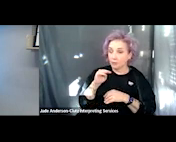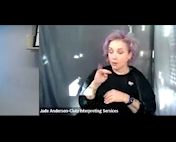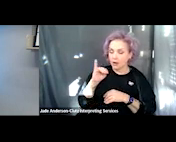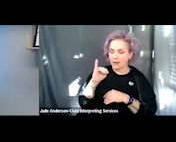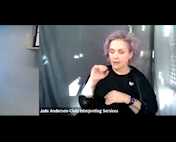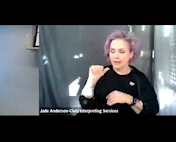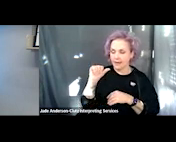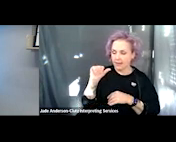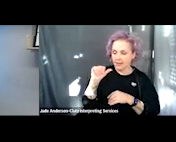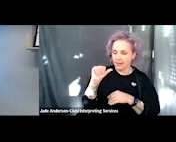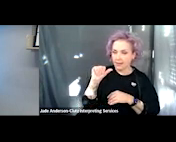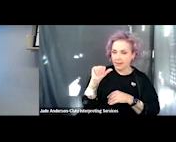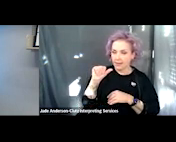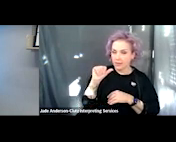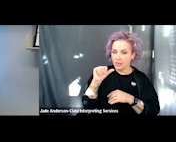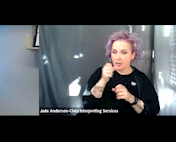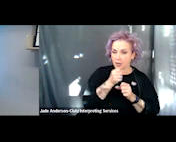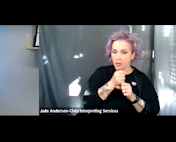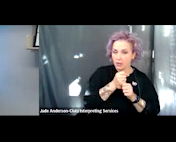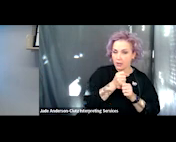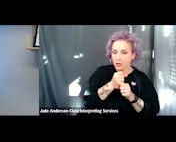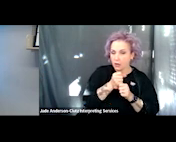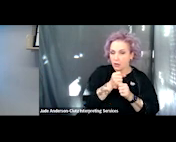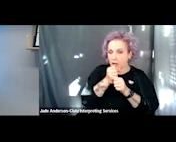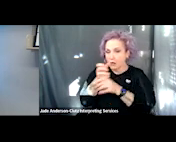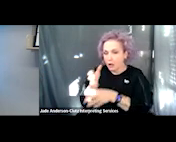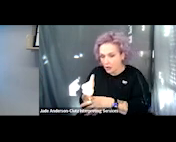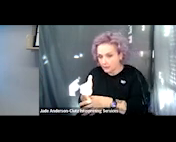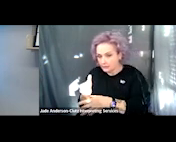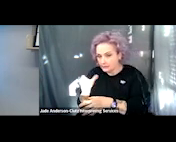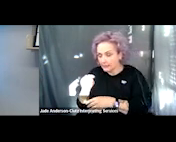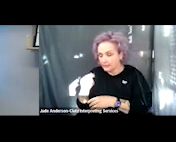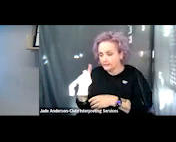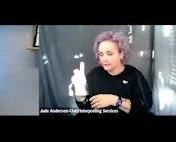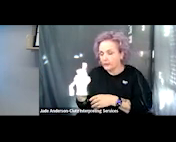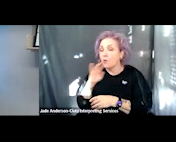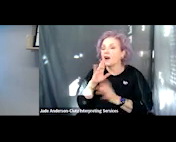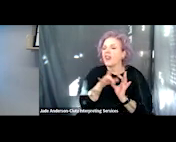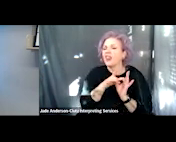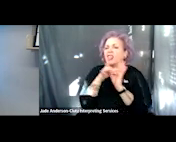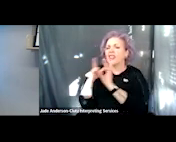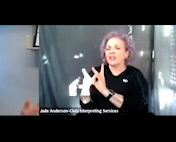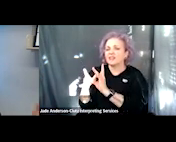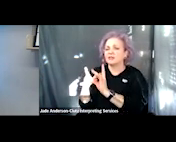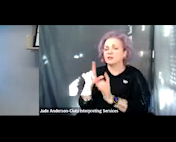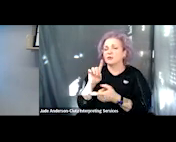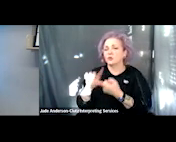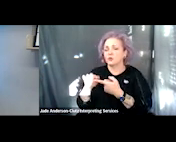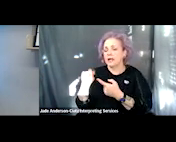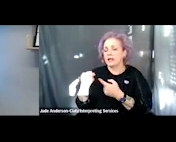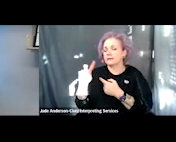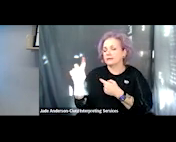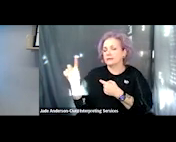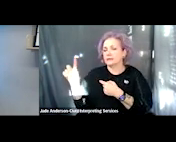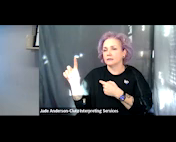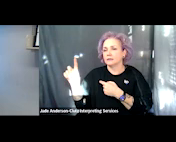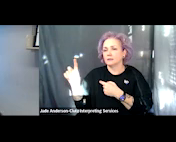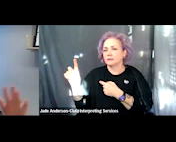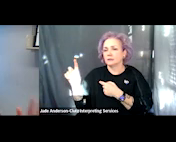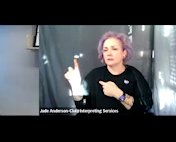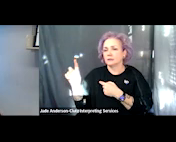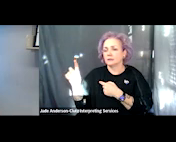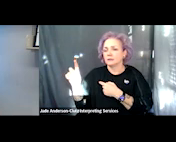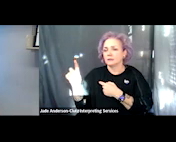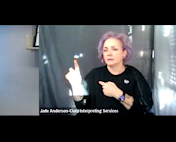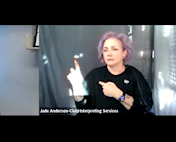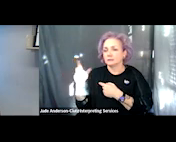or do they lead to changes in brain development specifically? And so this kind of, there's been a